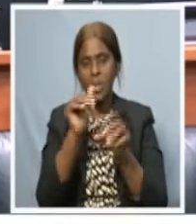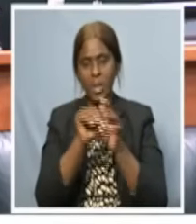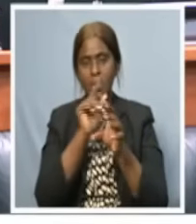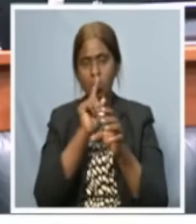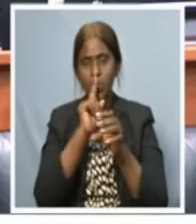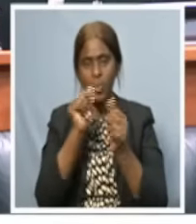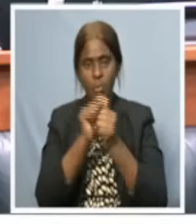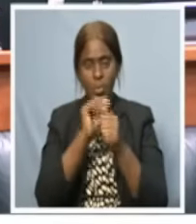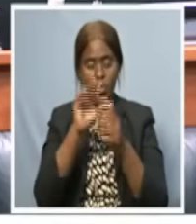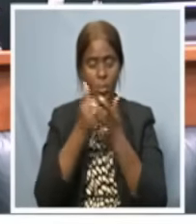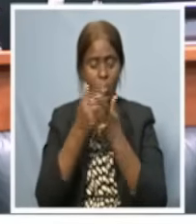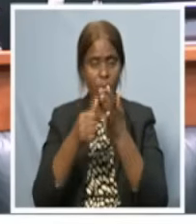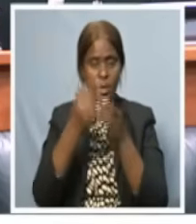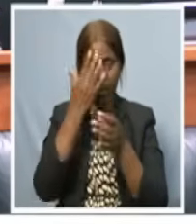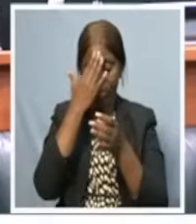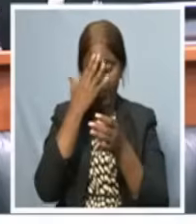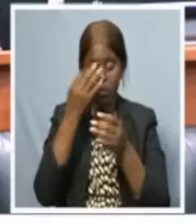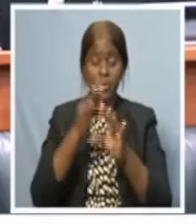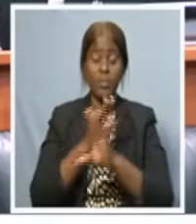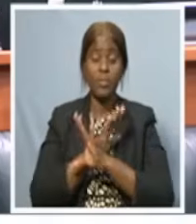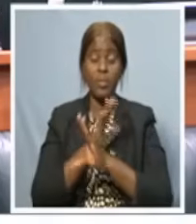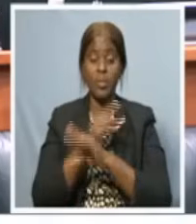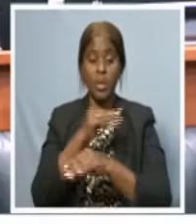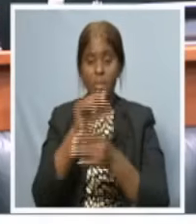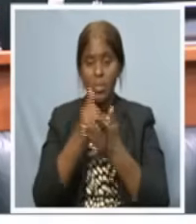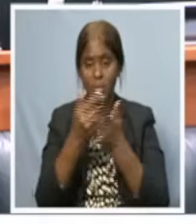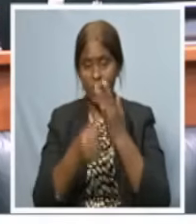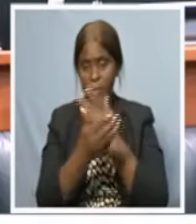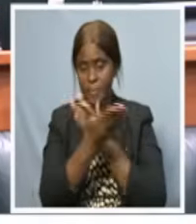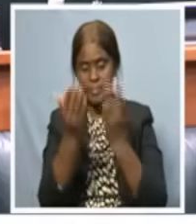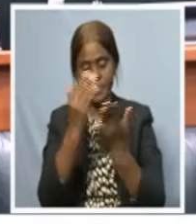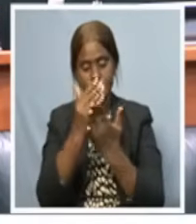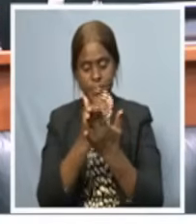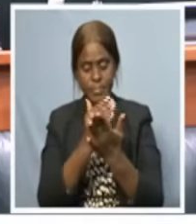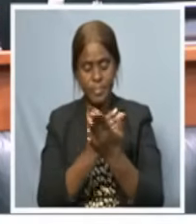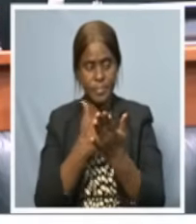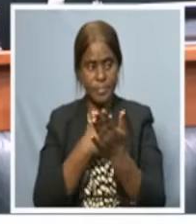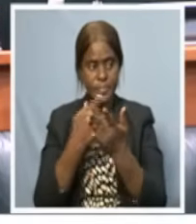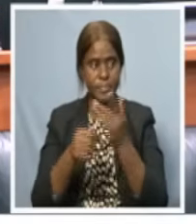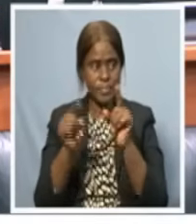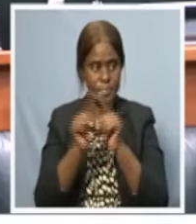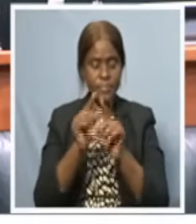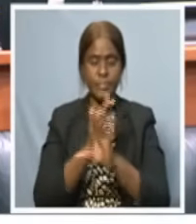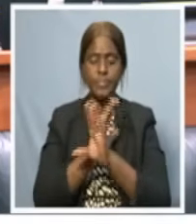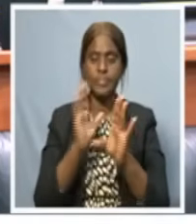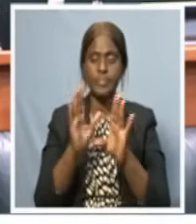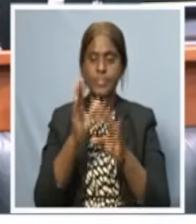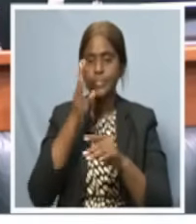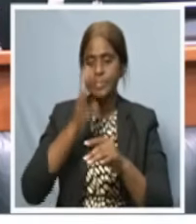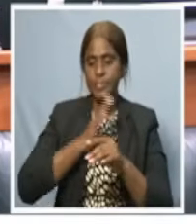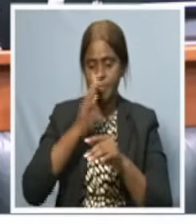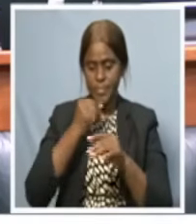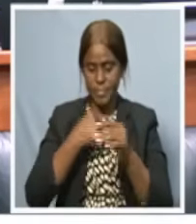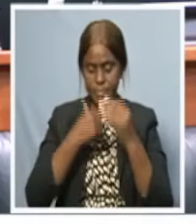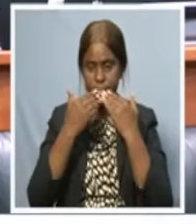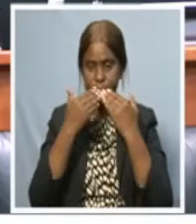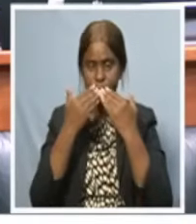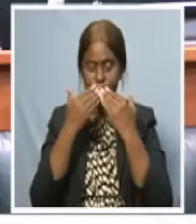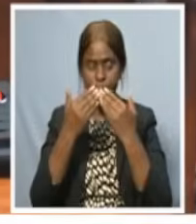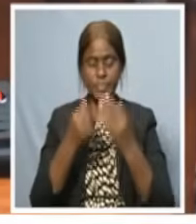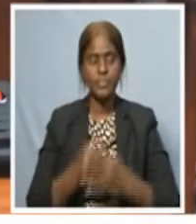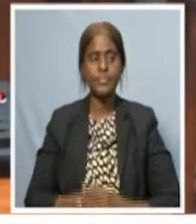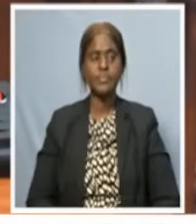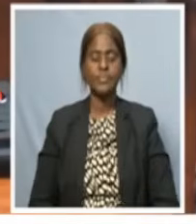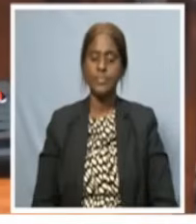in terms of the face of Zambia, this particular list has the face of Zambia, Madam Speaker. I thank you.